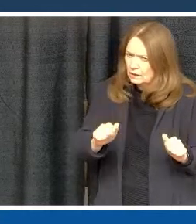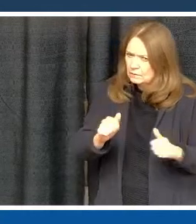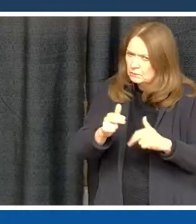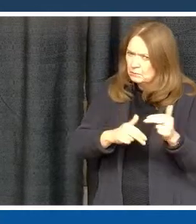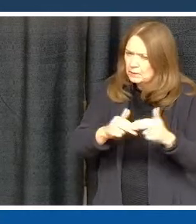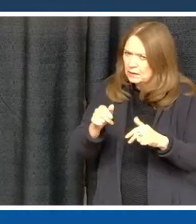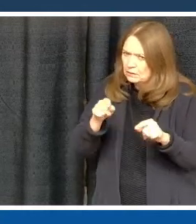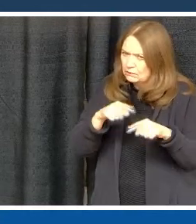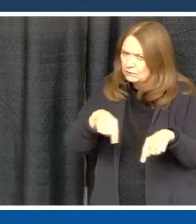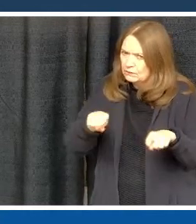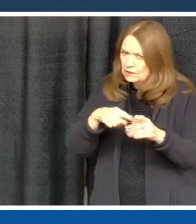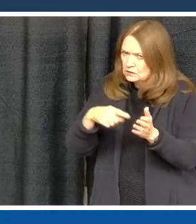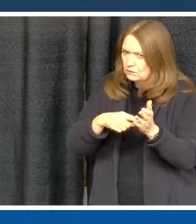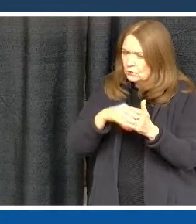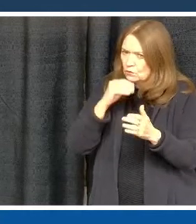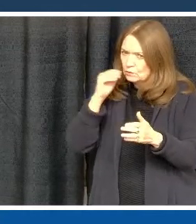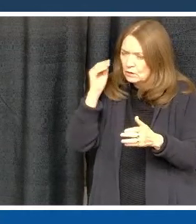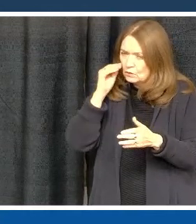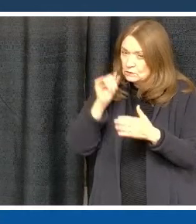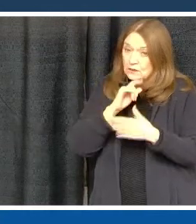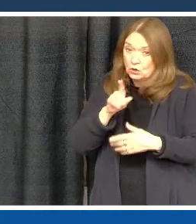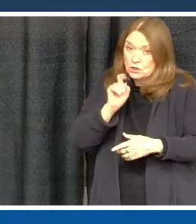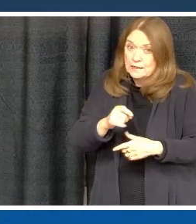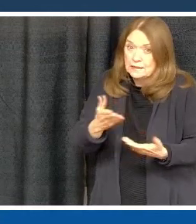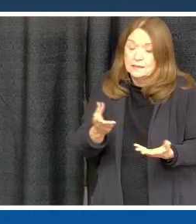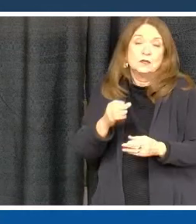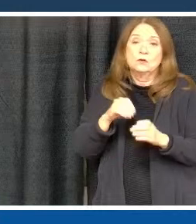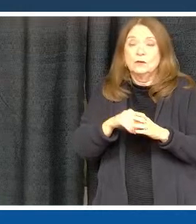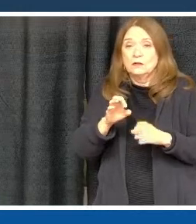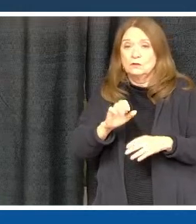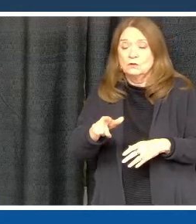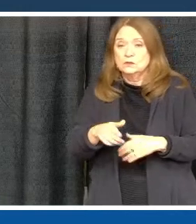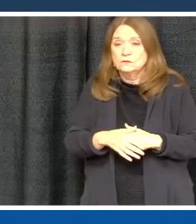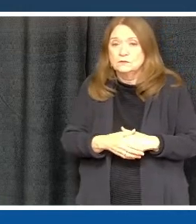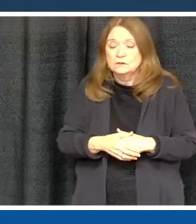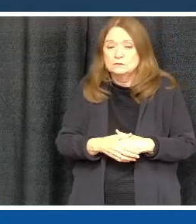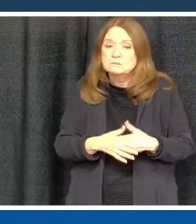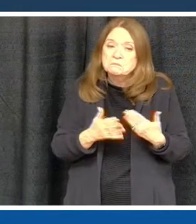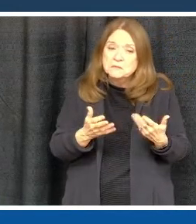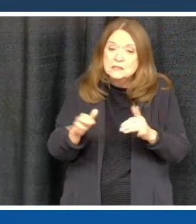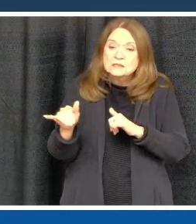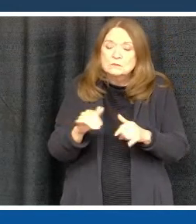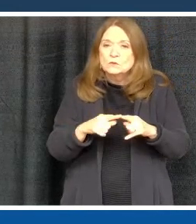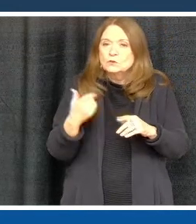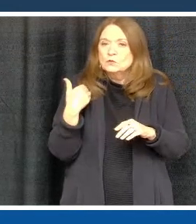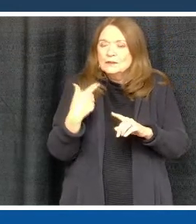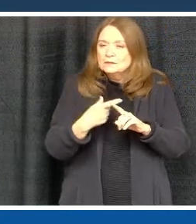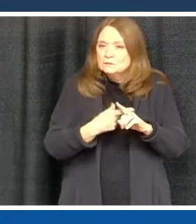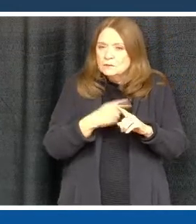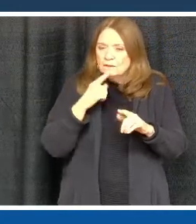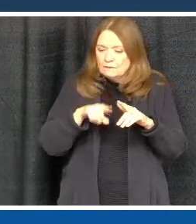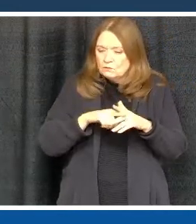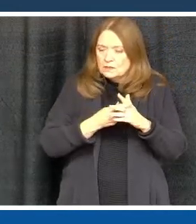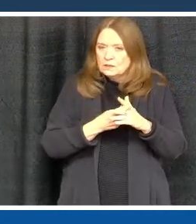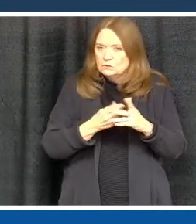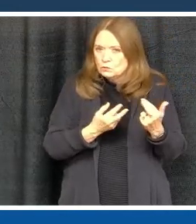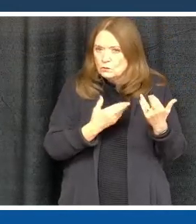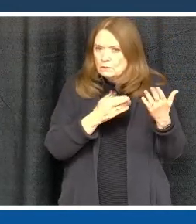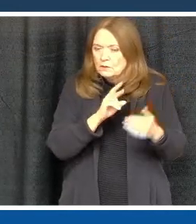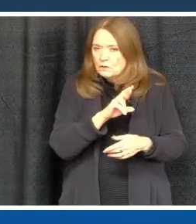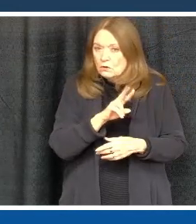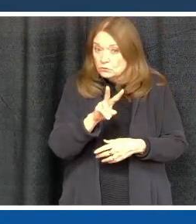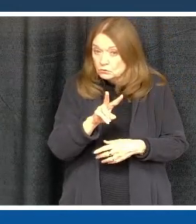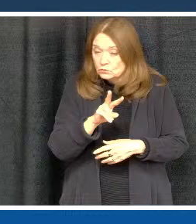these affordable homes, which are needed here in Clarksville? Similar to last month, the initial recommendation would be R2